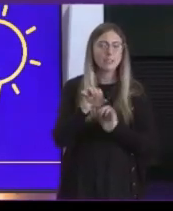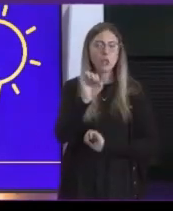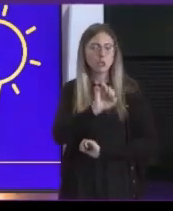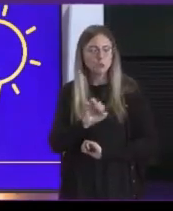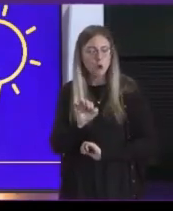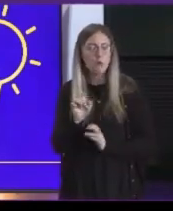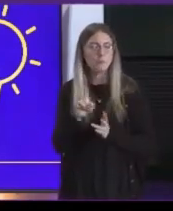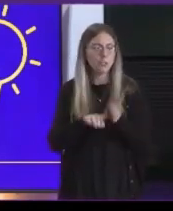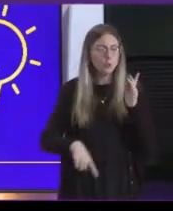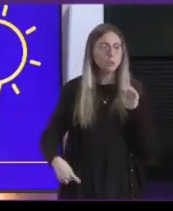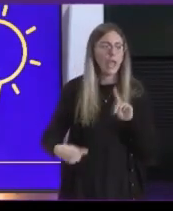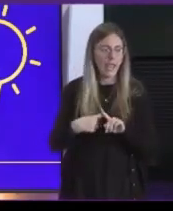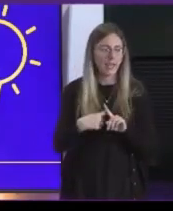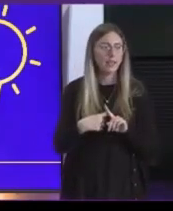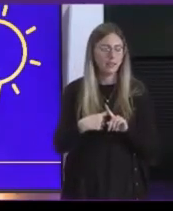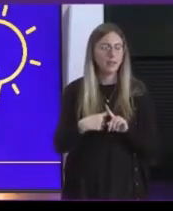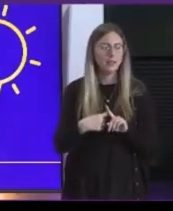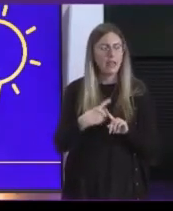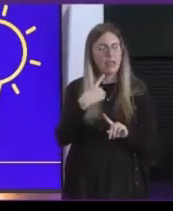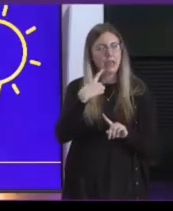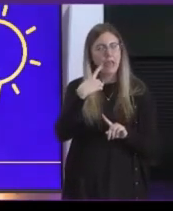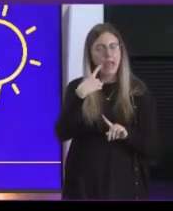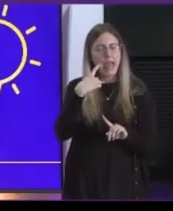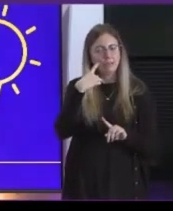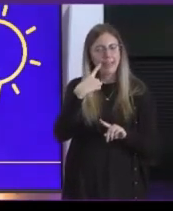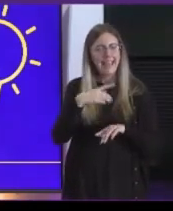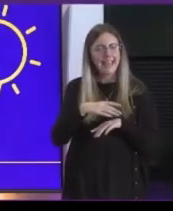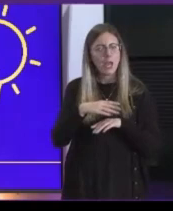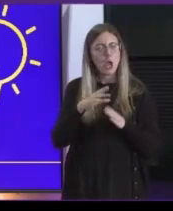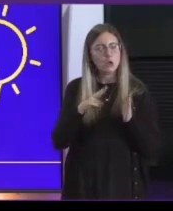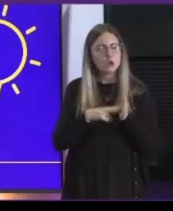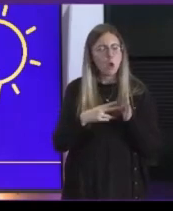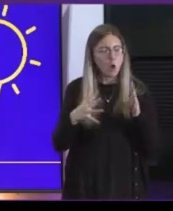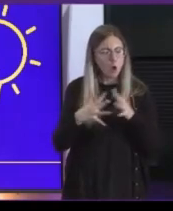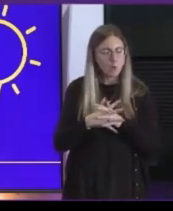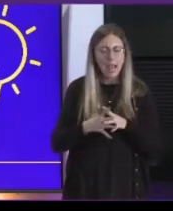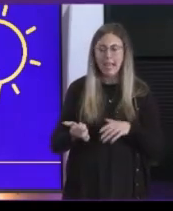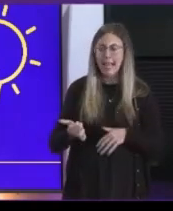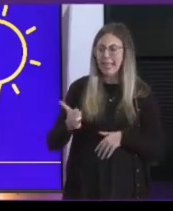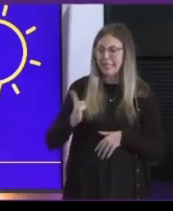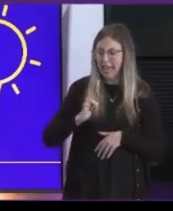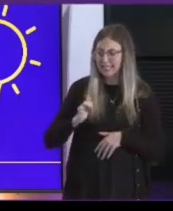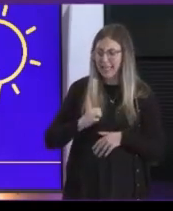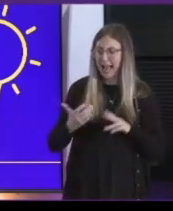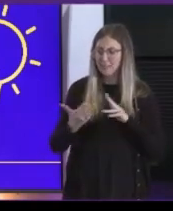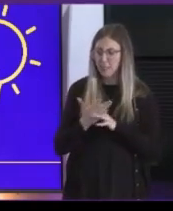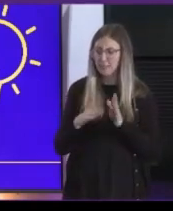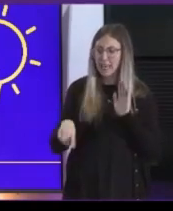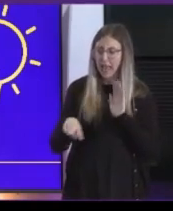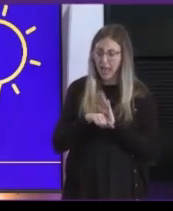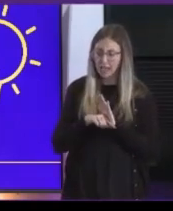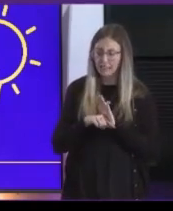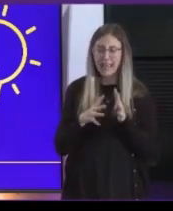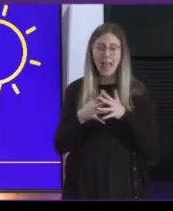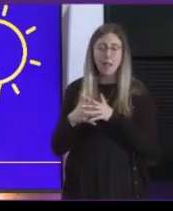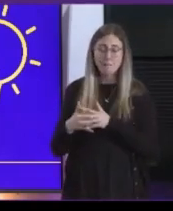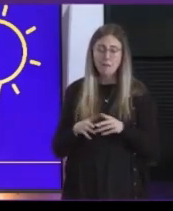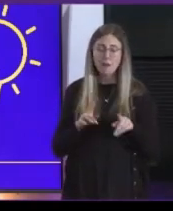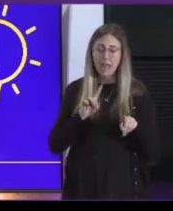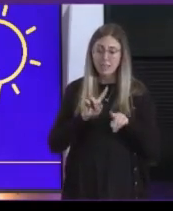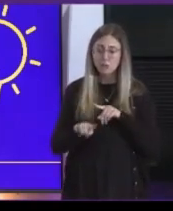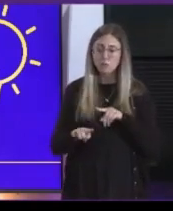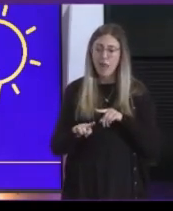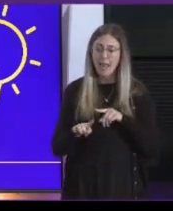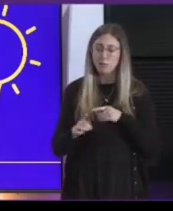UK. I think Norway has one. Canada now has the Accessible Canada Act. United States is working on a bill in the